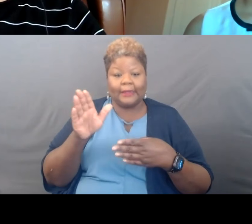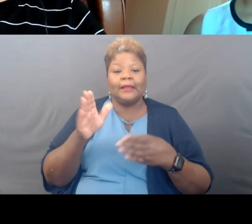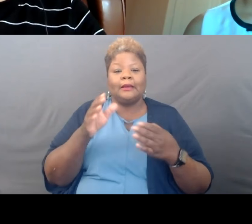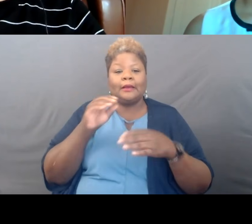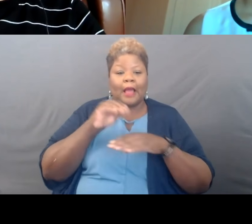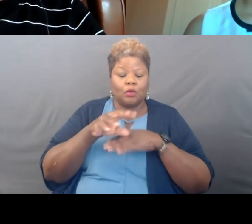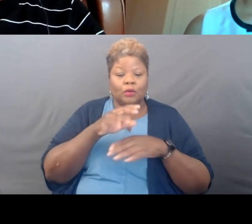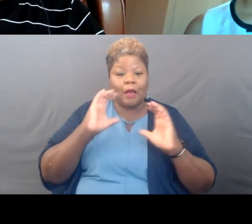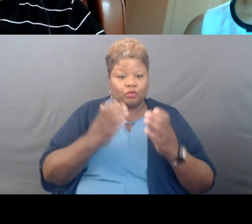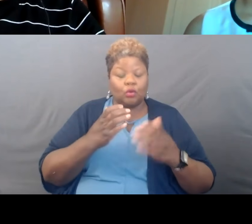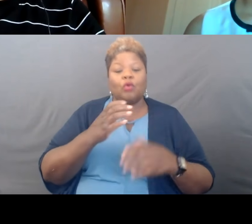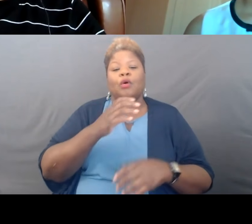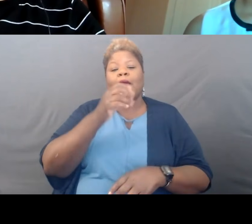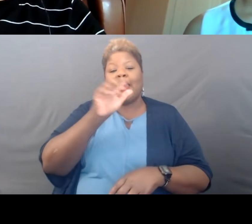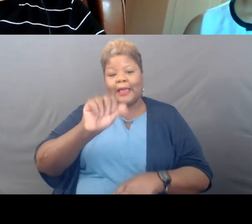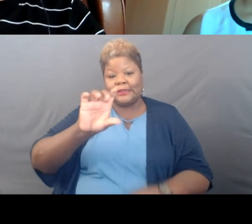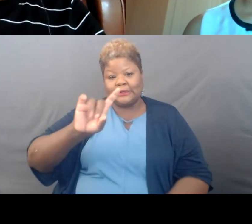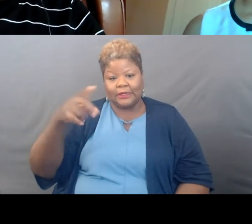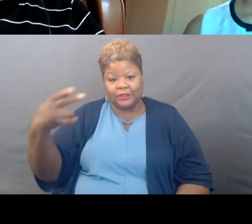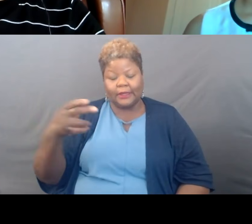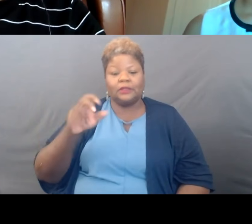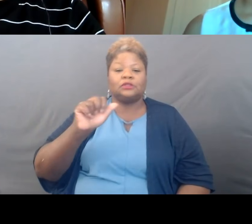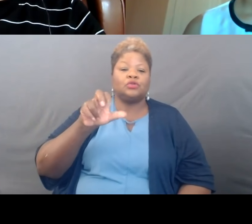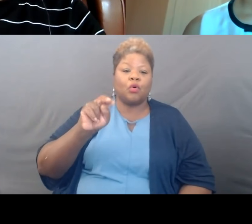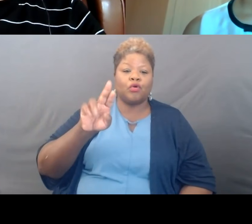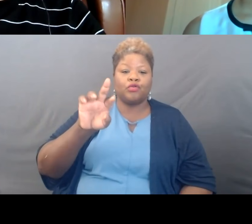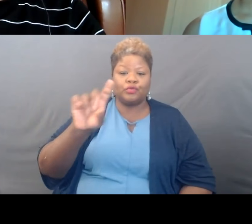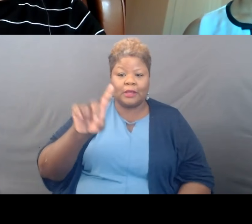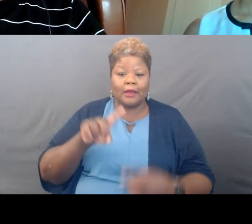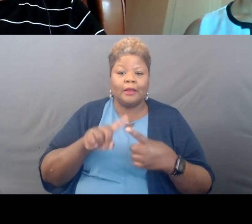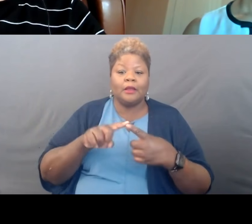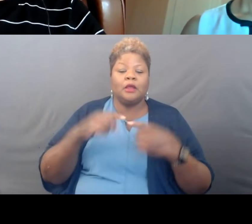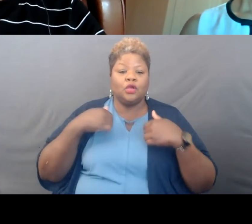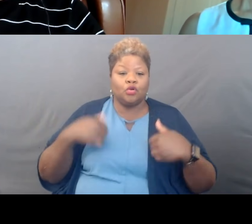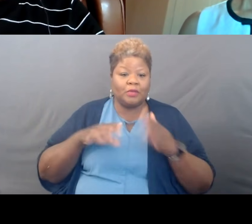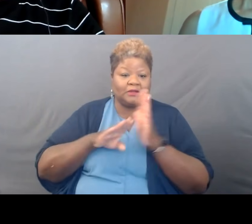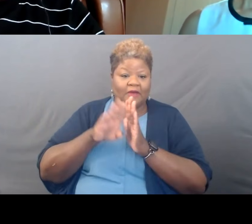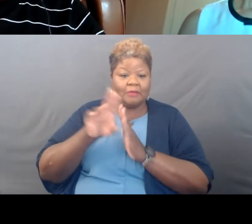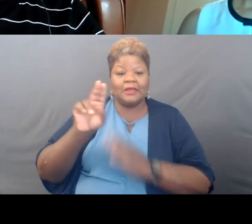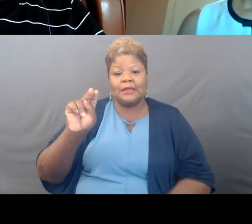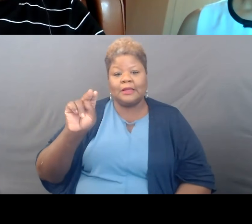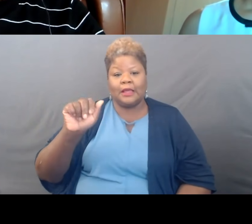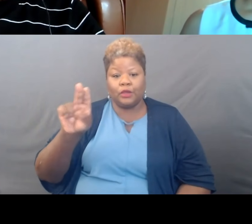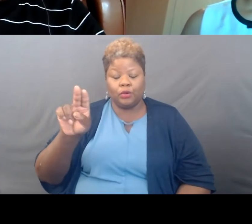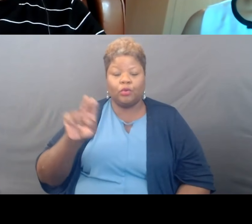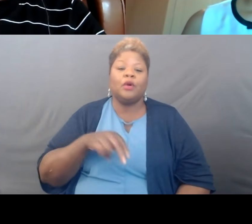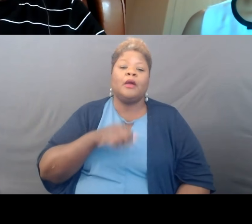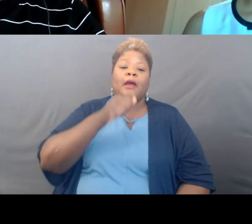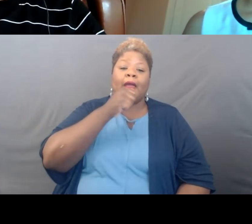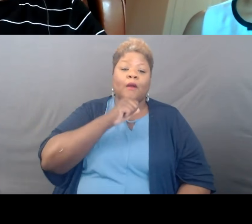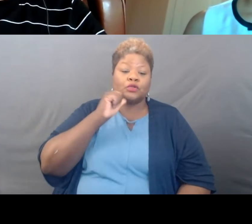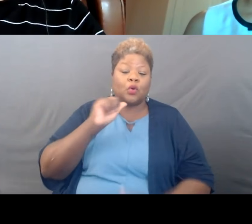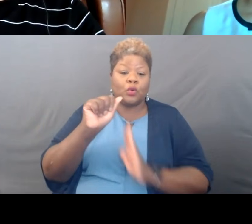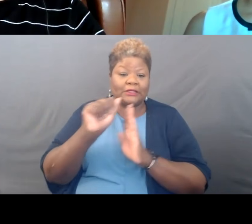Hard of Hearing, Sonoran USAID, Institute for Human Development at NAU, Arizona Statewide Independent